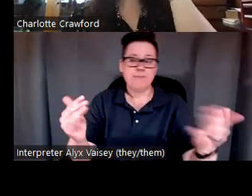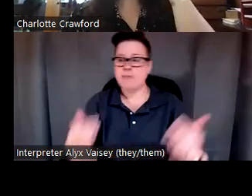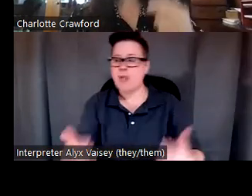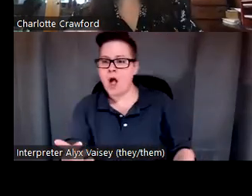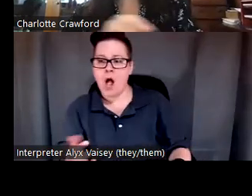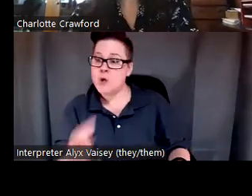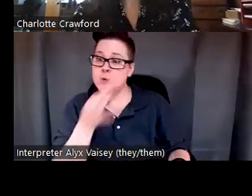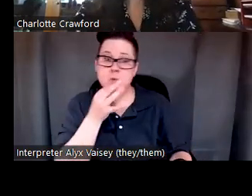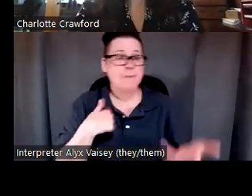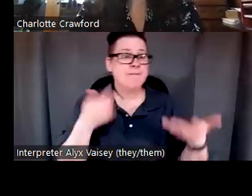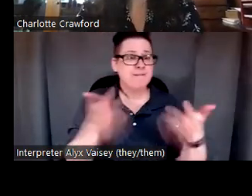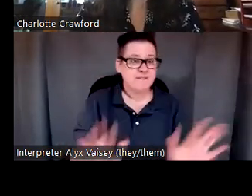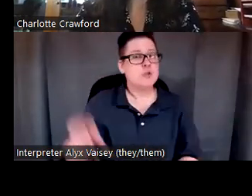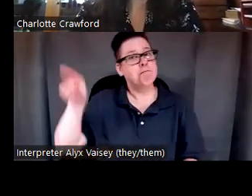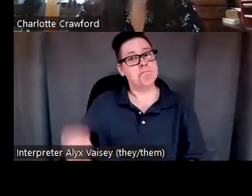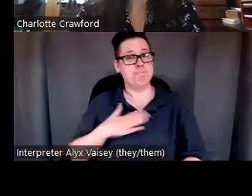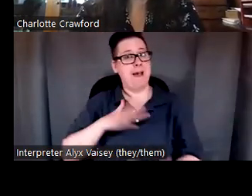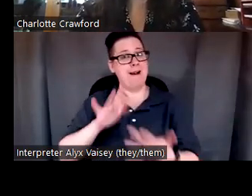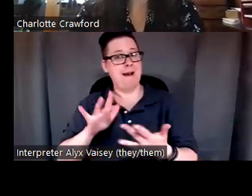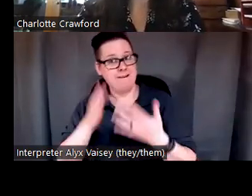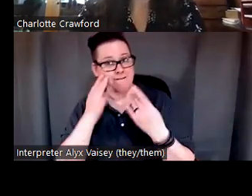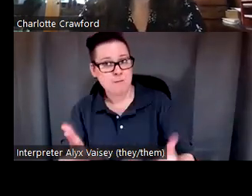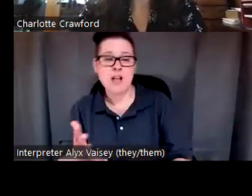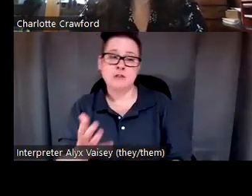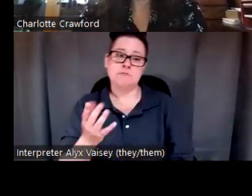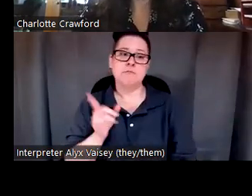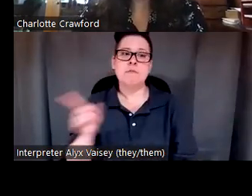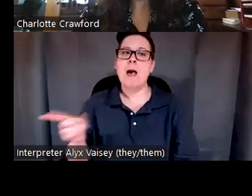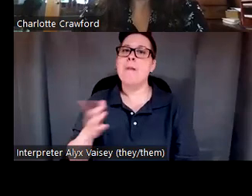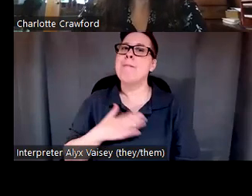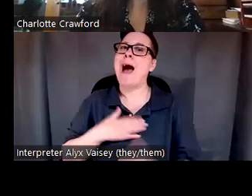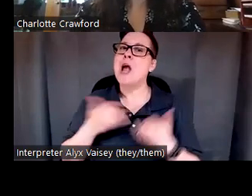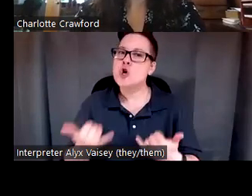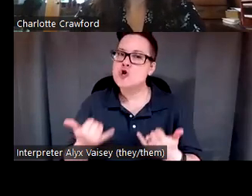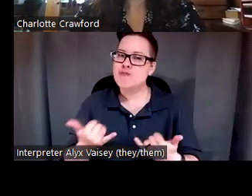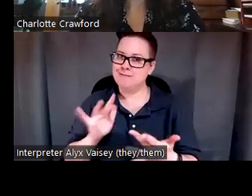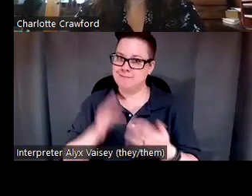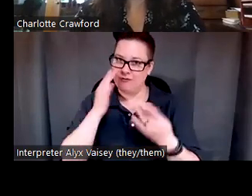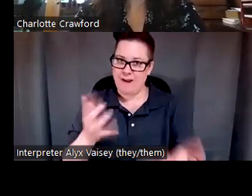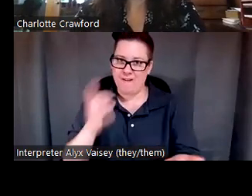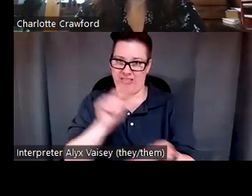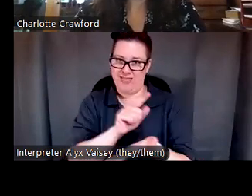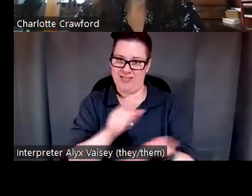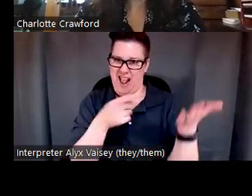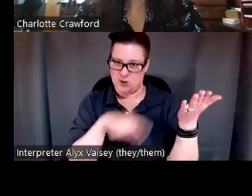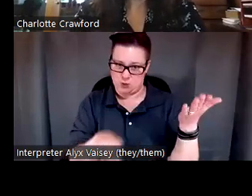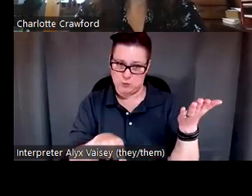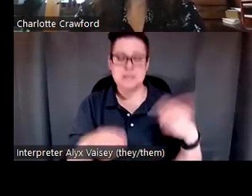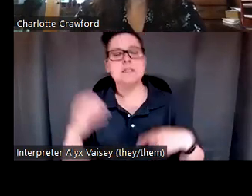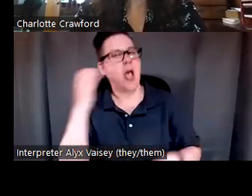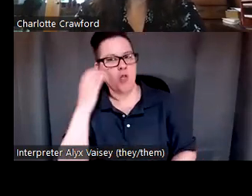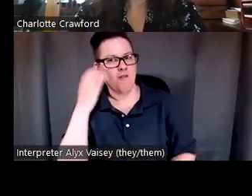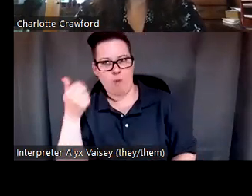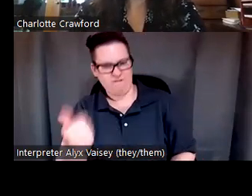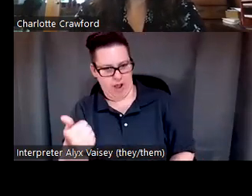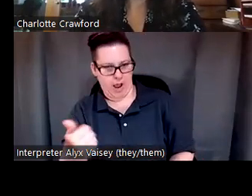up here. This is my contact information, but I will tell you that's my present one for the next week. The cell phone is still good. And